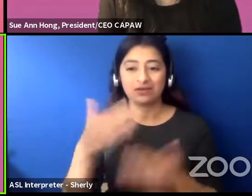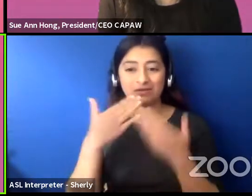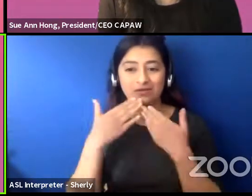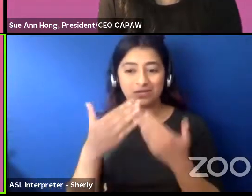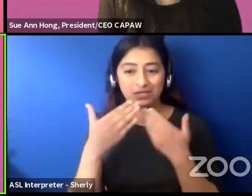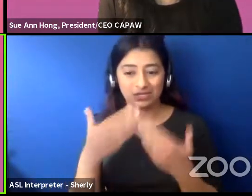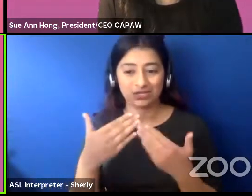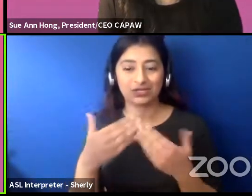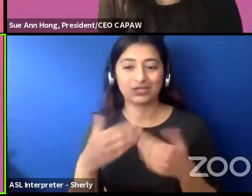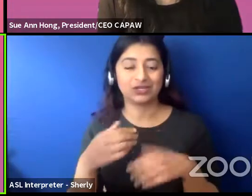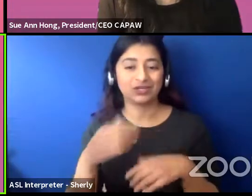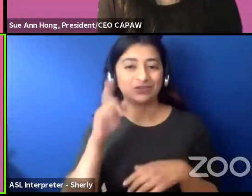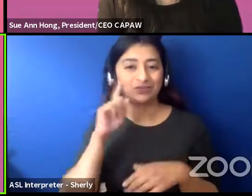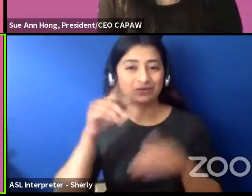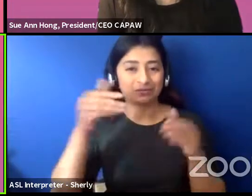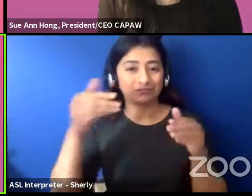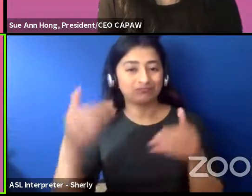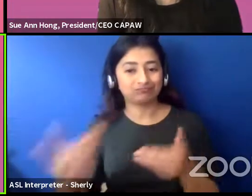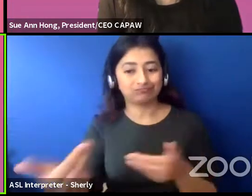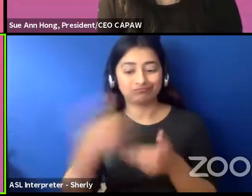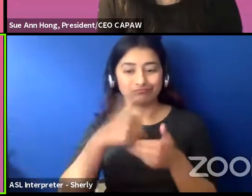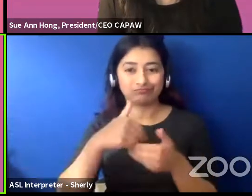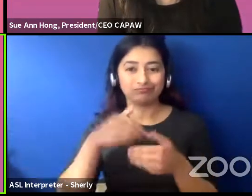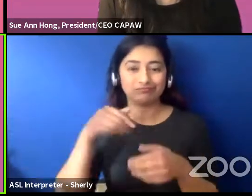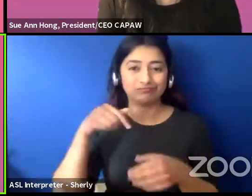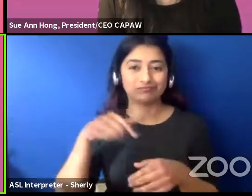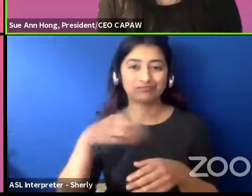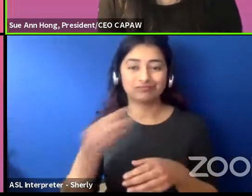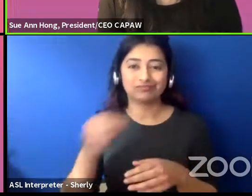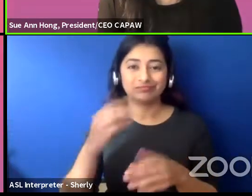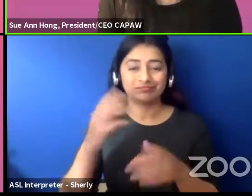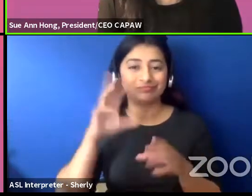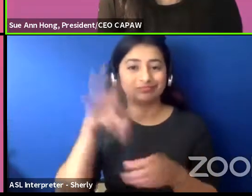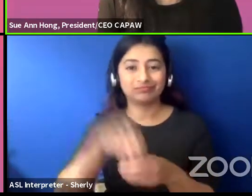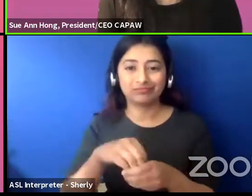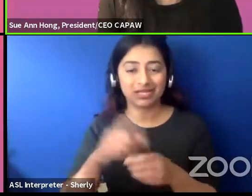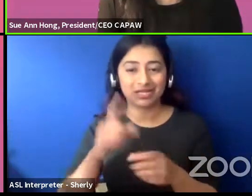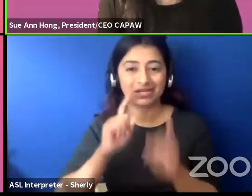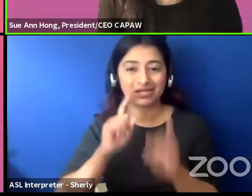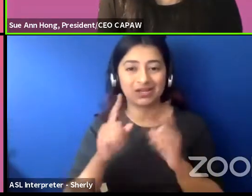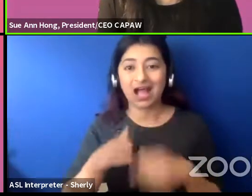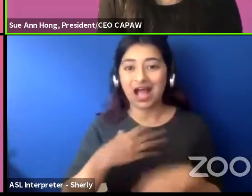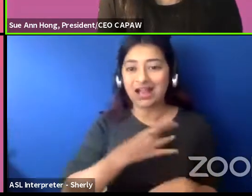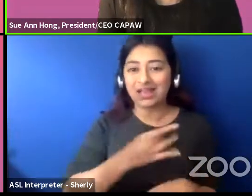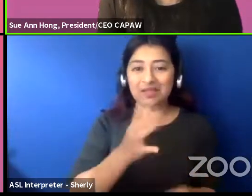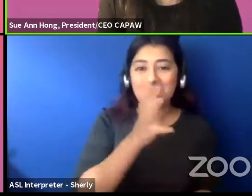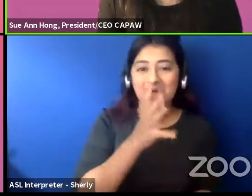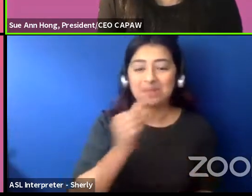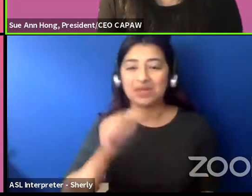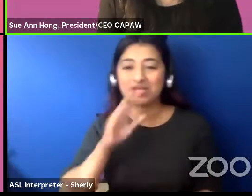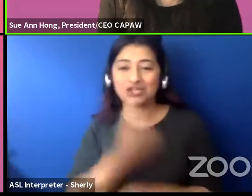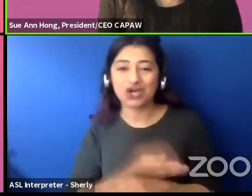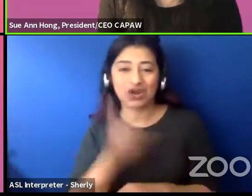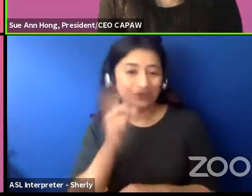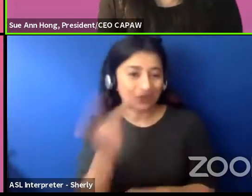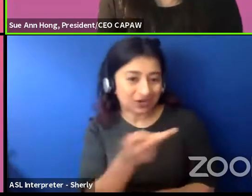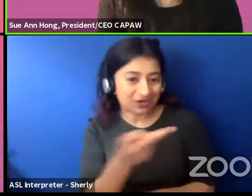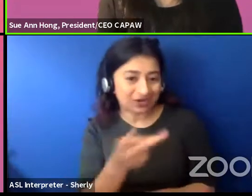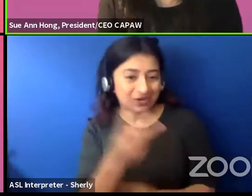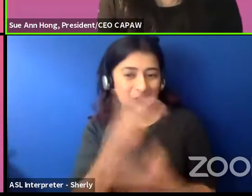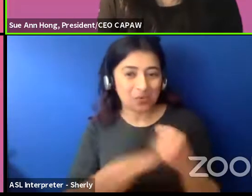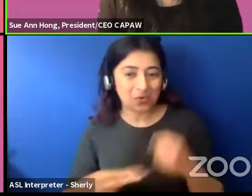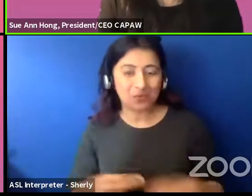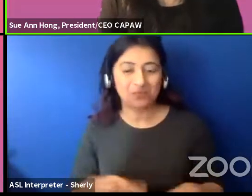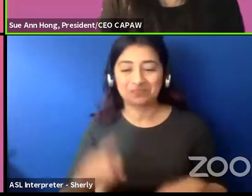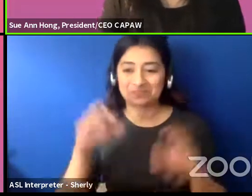in this exciting conversation. Thank you very much. I love the mom and daughter duo for you, both of you, Cecilia and Karen.